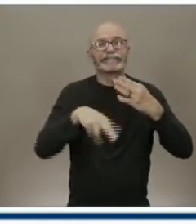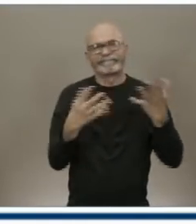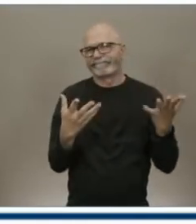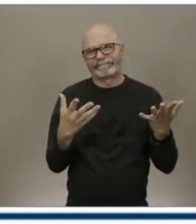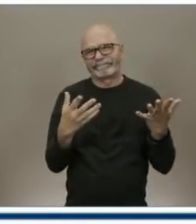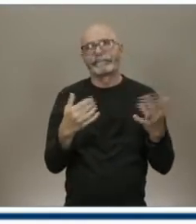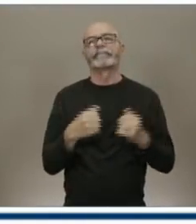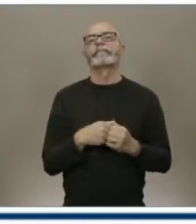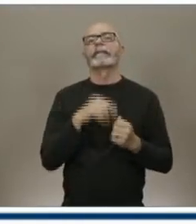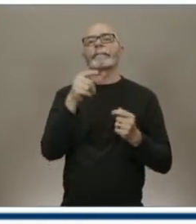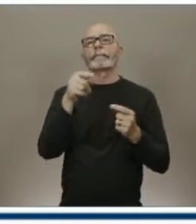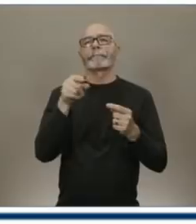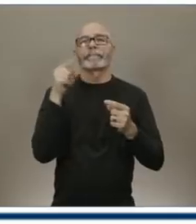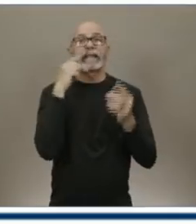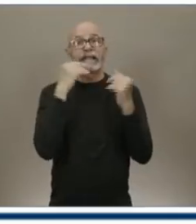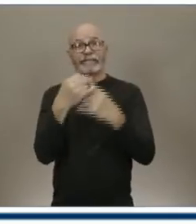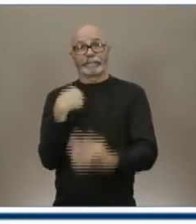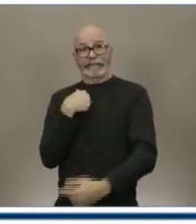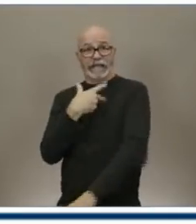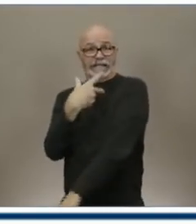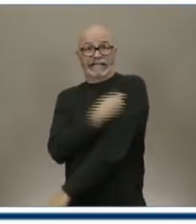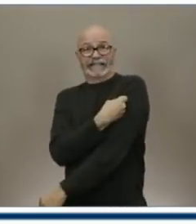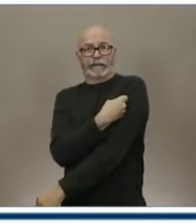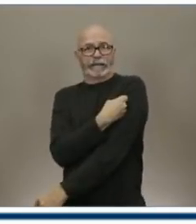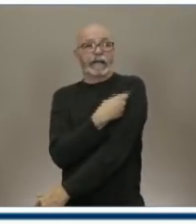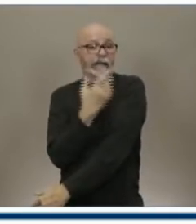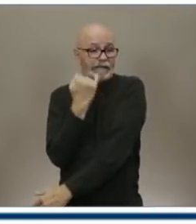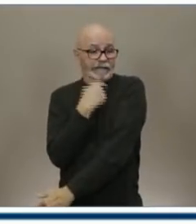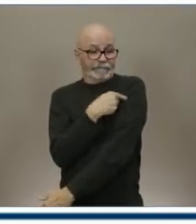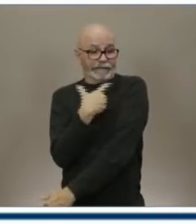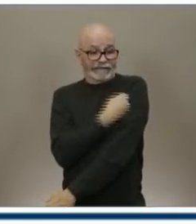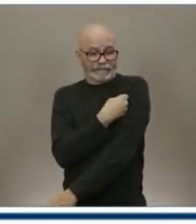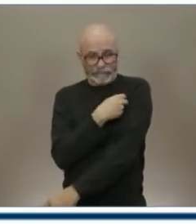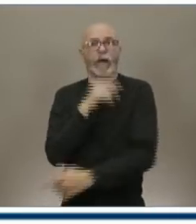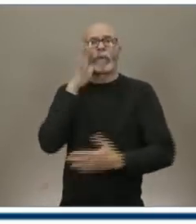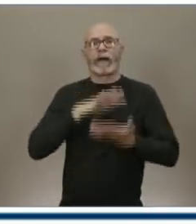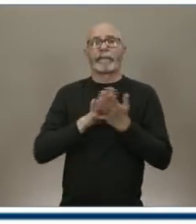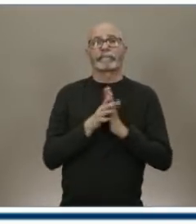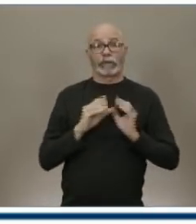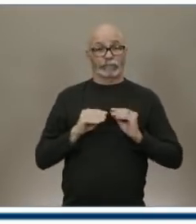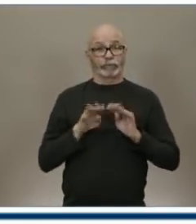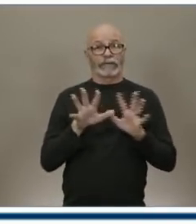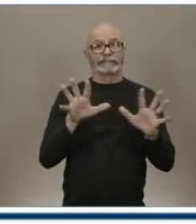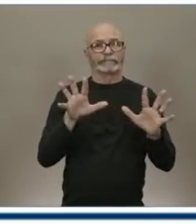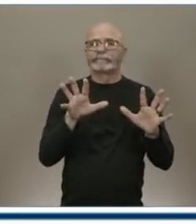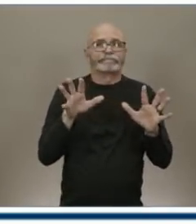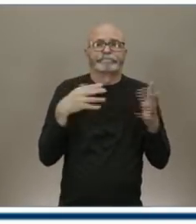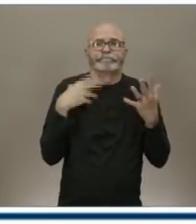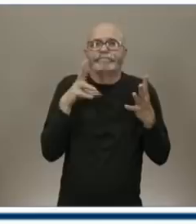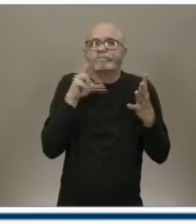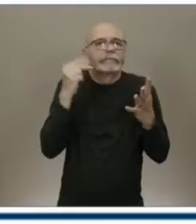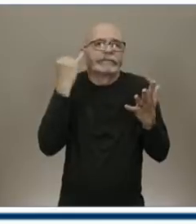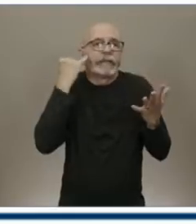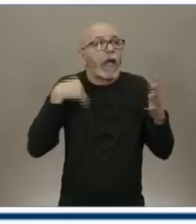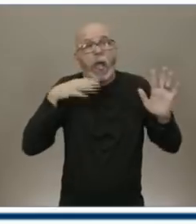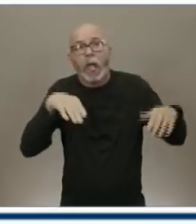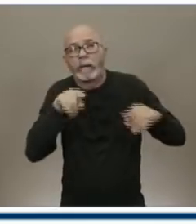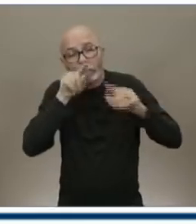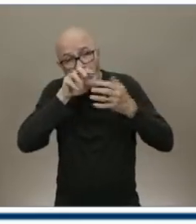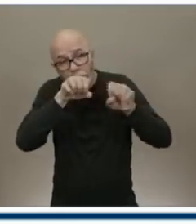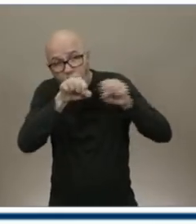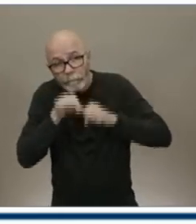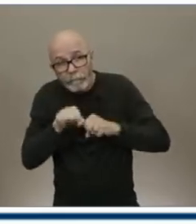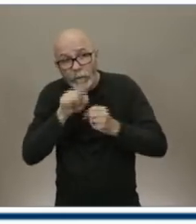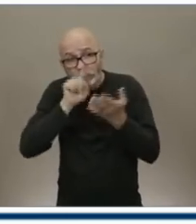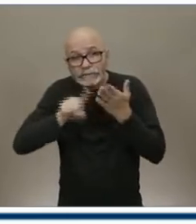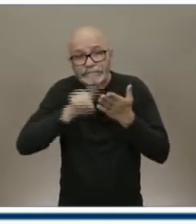base our measures on that understanding, and knowing that there is research coming that should give us a much more definitive answer on